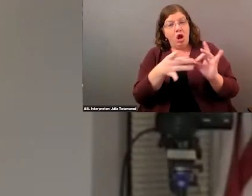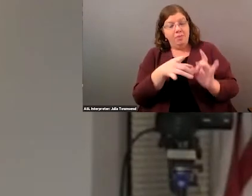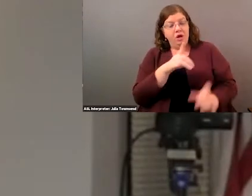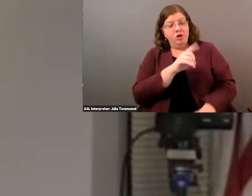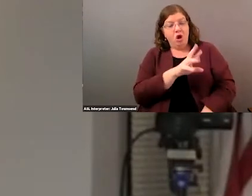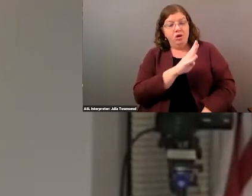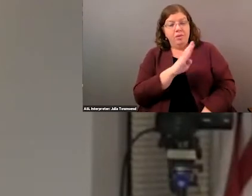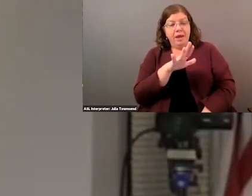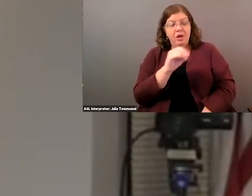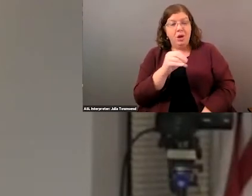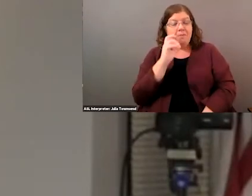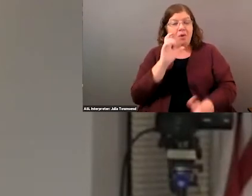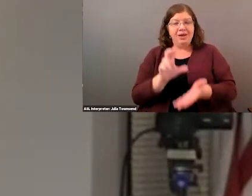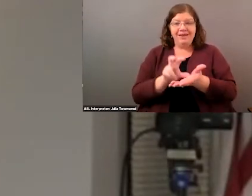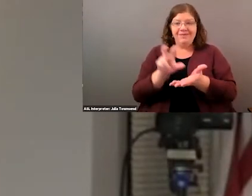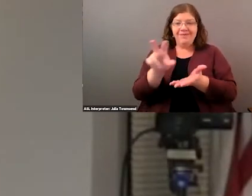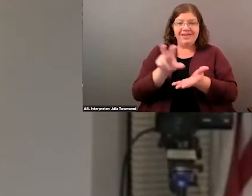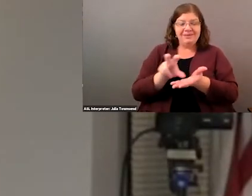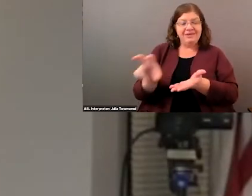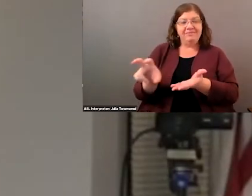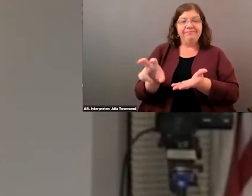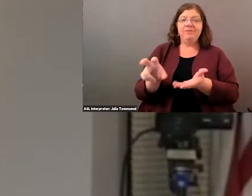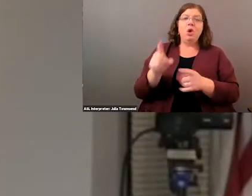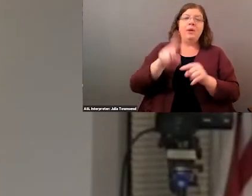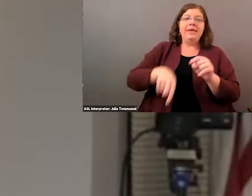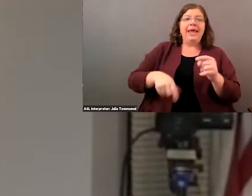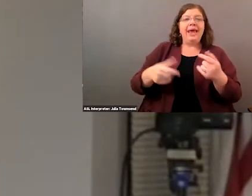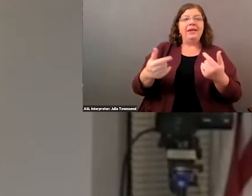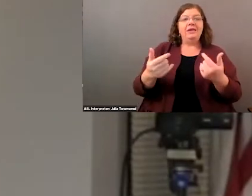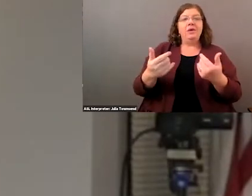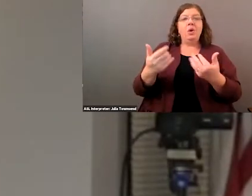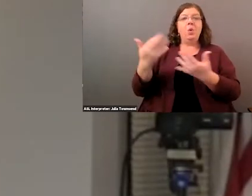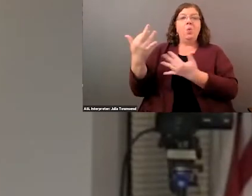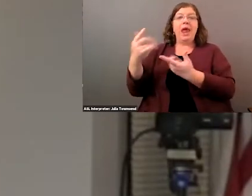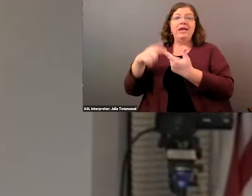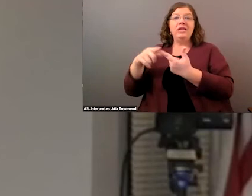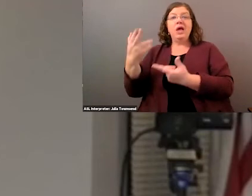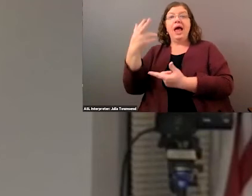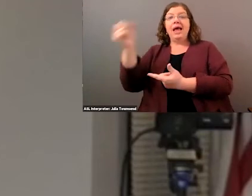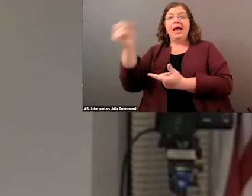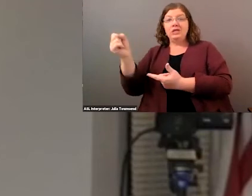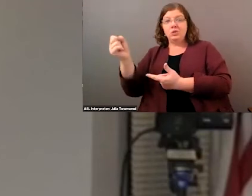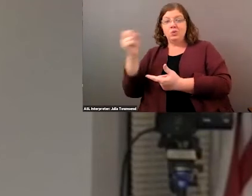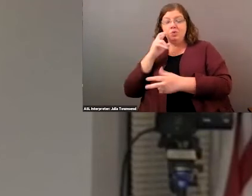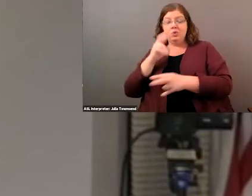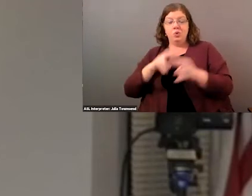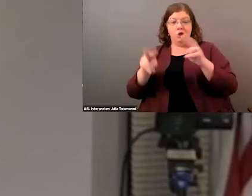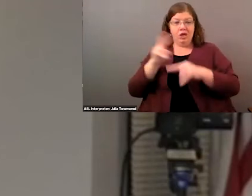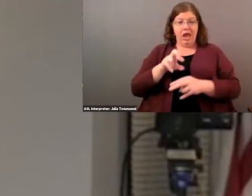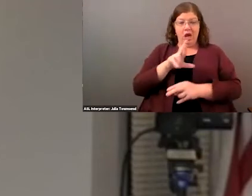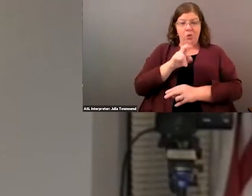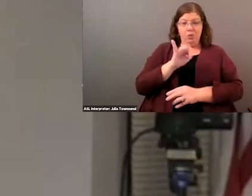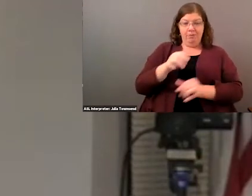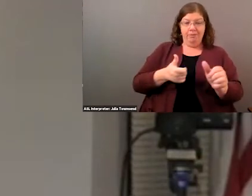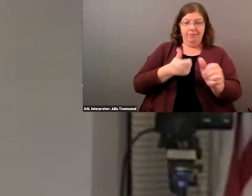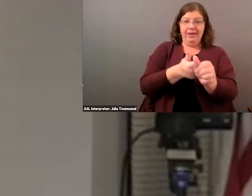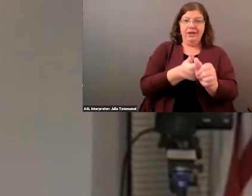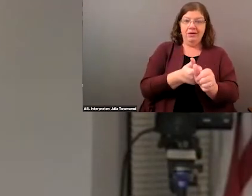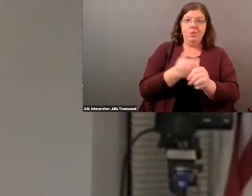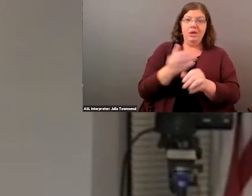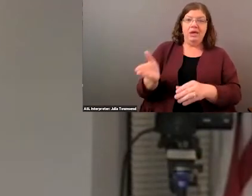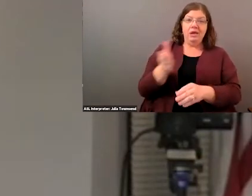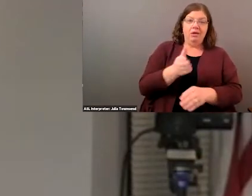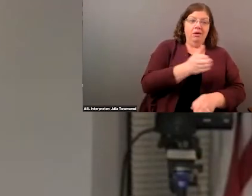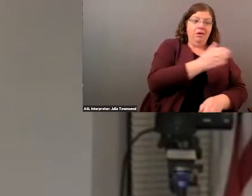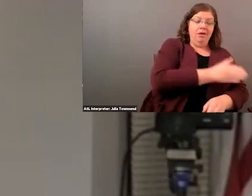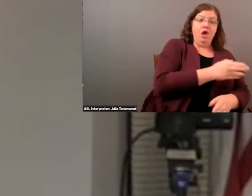remedial. I think we even have to go a step back further and start to look at preschool. Mm-hmm. I'd like to see much more investments in those early years. That's the optimal